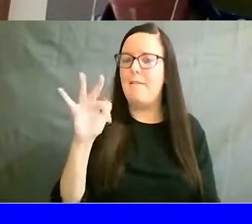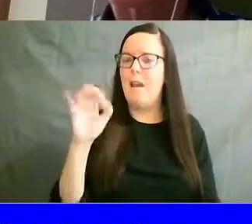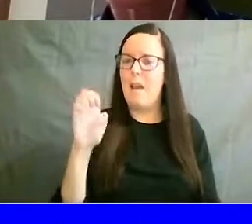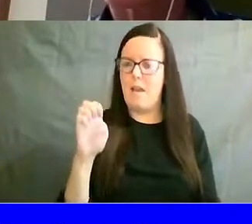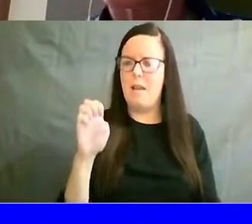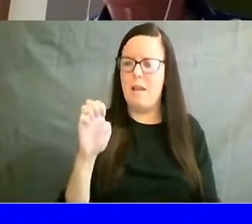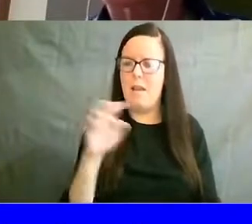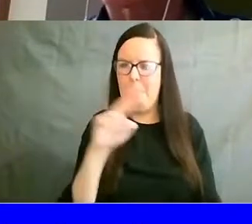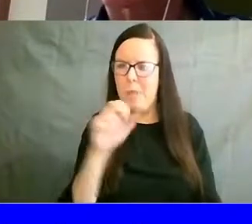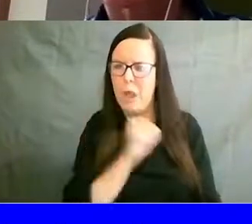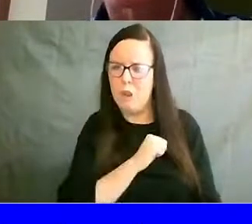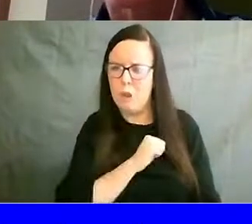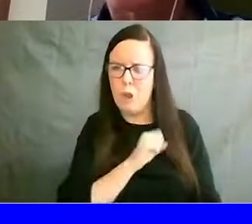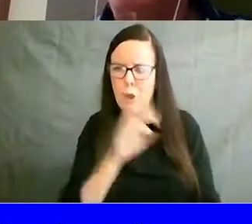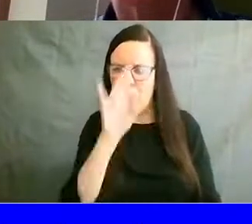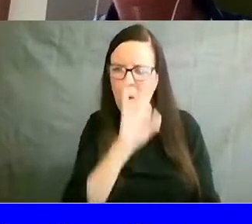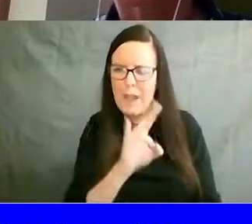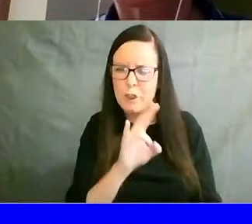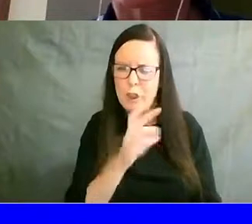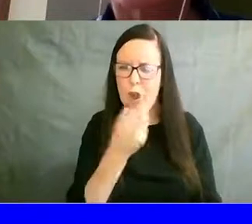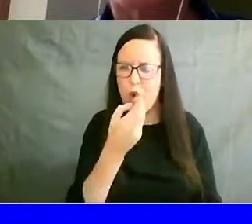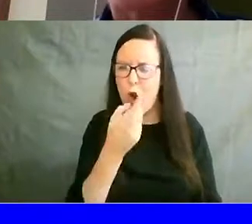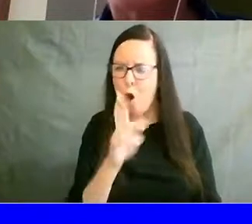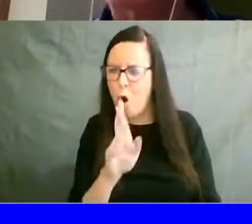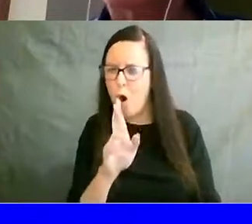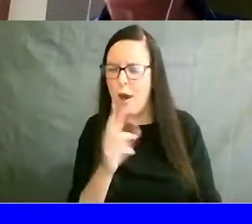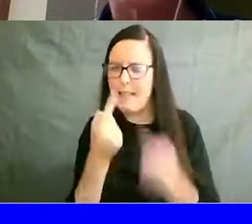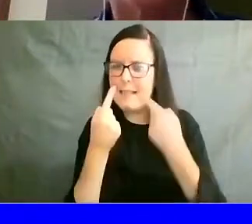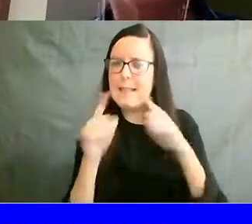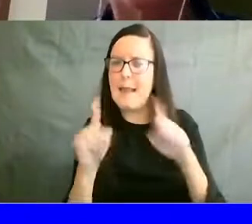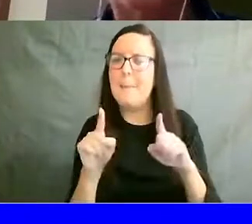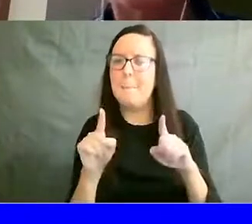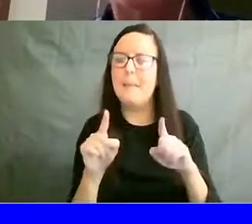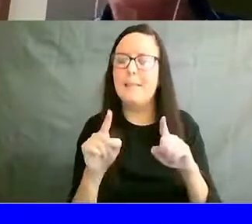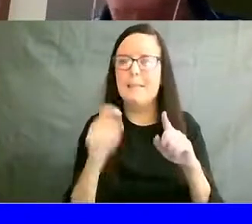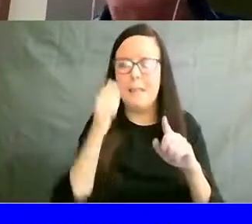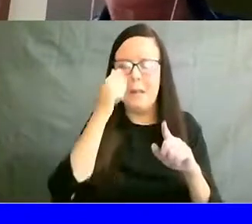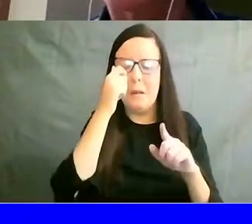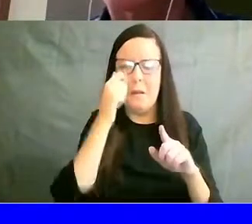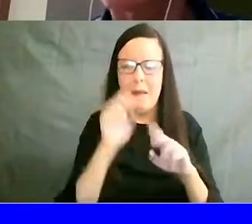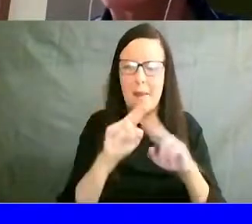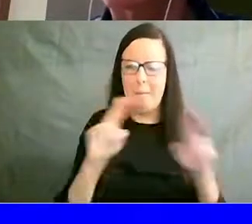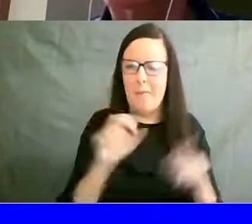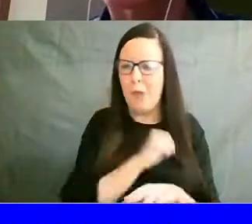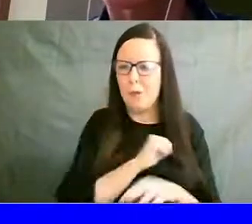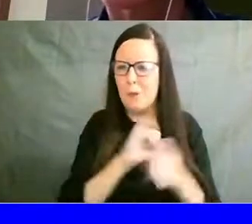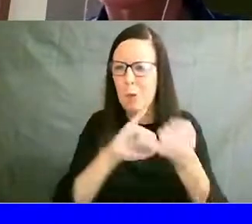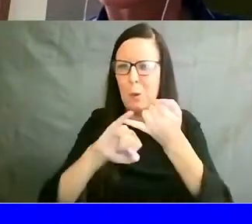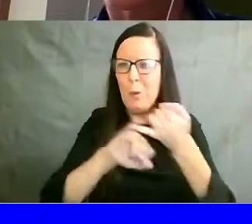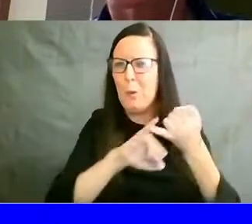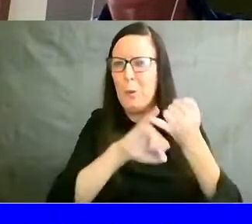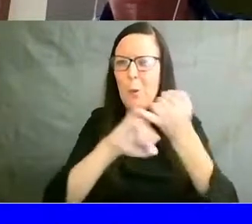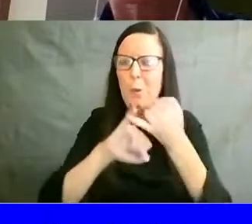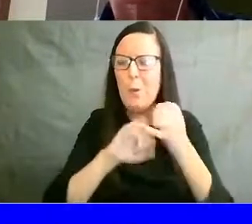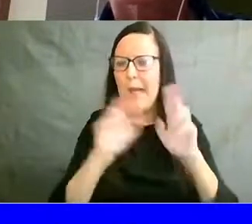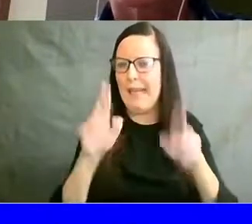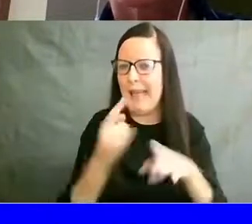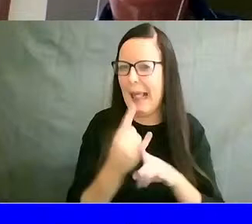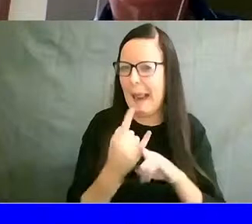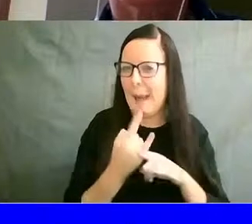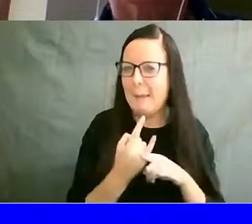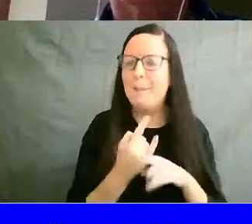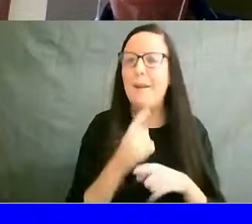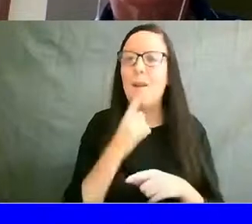I'm not quite sure if it's a question or a statement, Aoife, but hopefully I do it justice for you. And I'm not quite sure who might be able to help. It could be Louise or Áine on this. Just